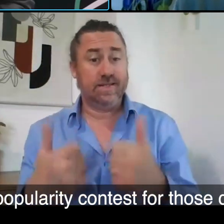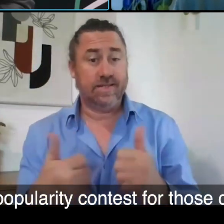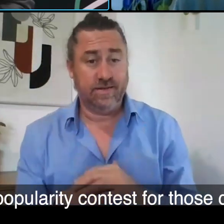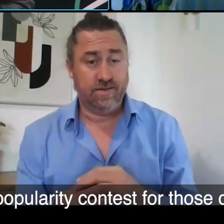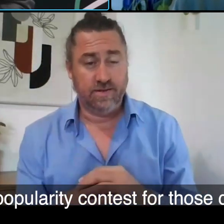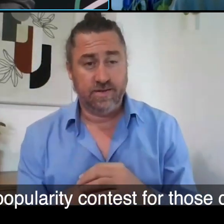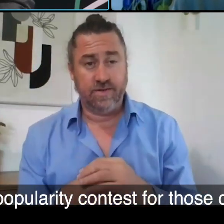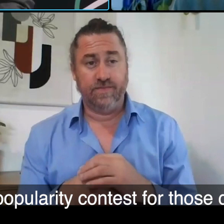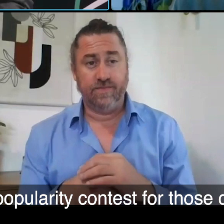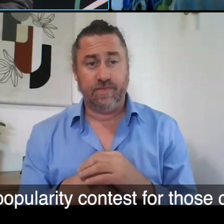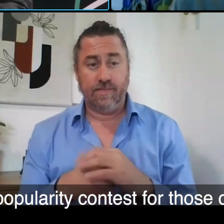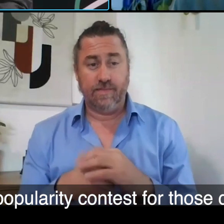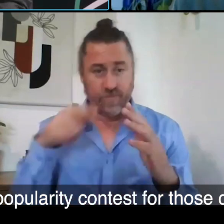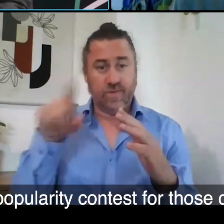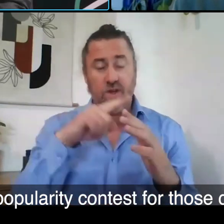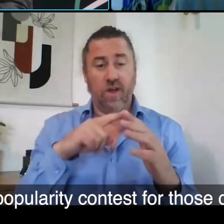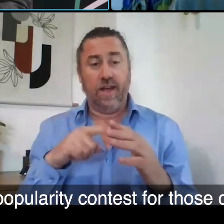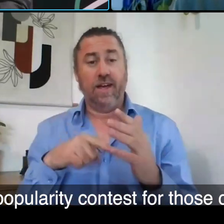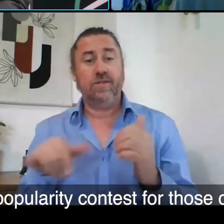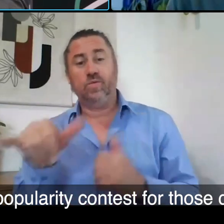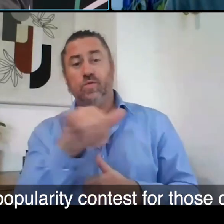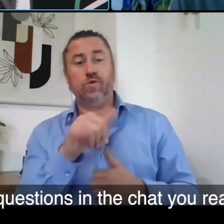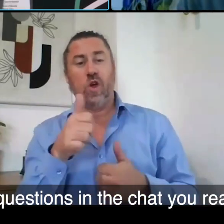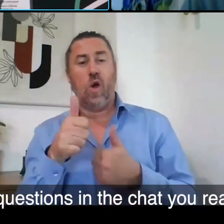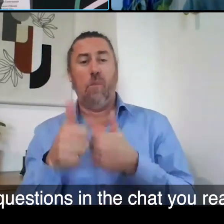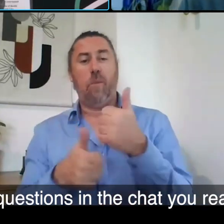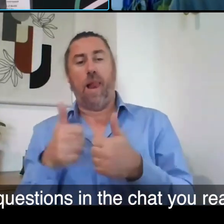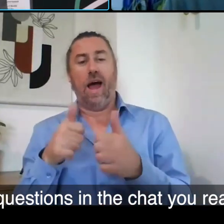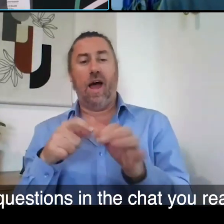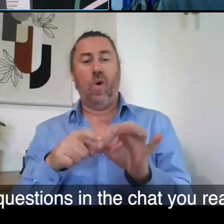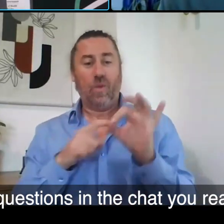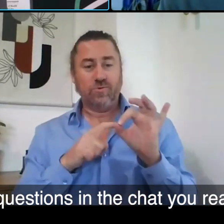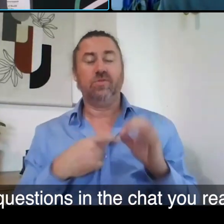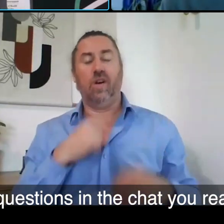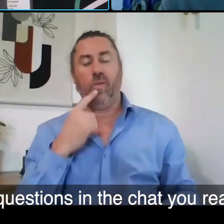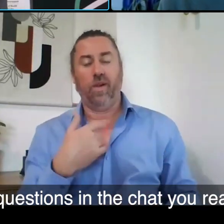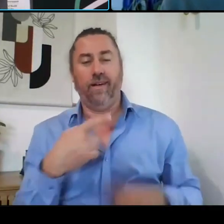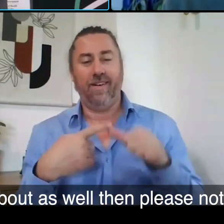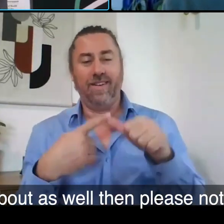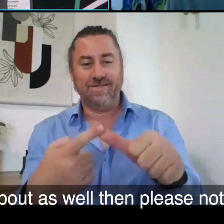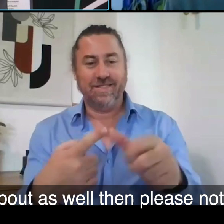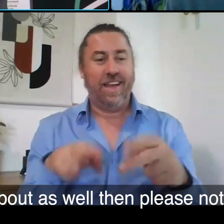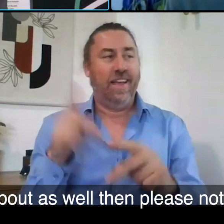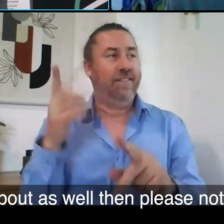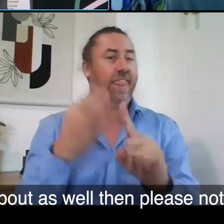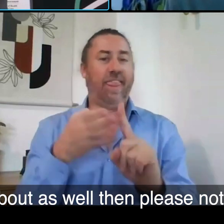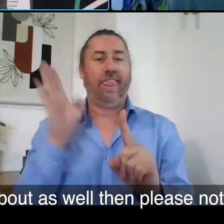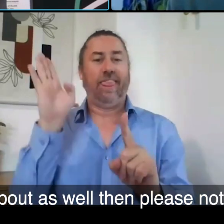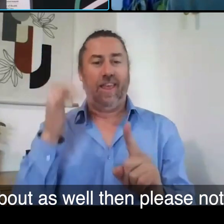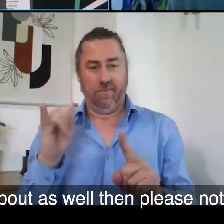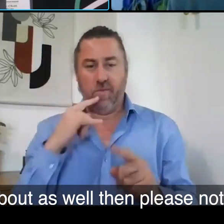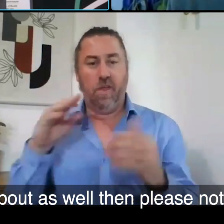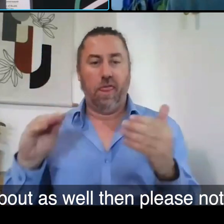a popularity contest for those questions. If you see questions in the chat you really want to hear about as well, then